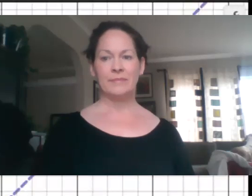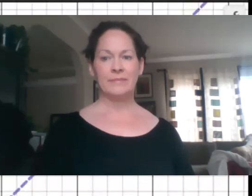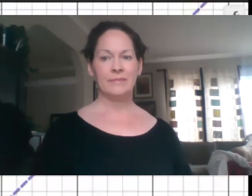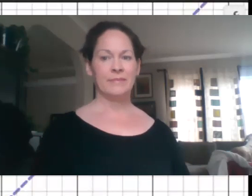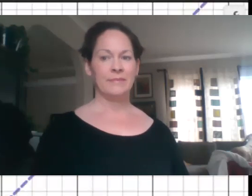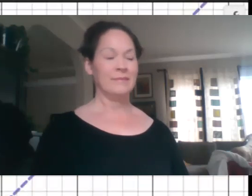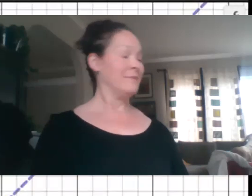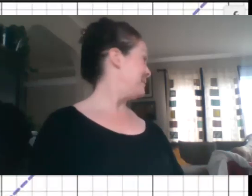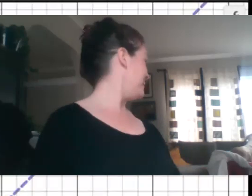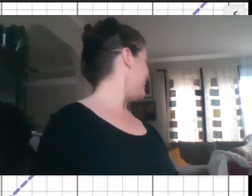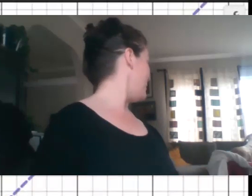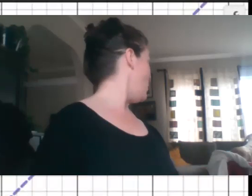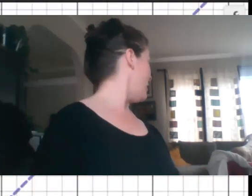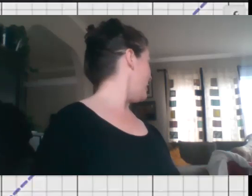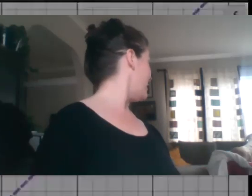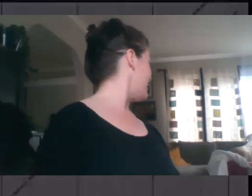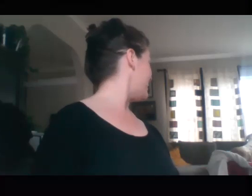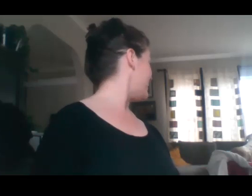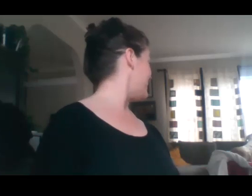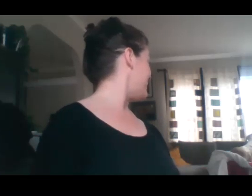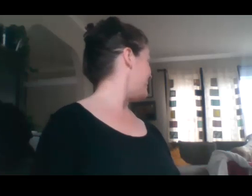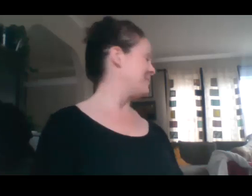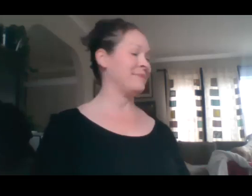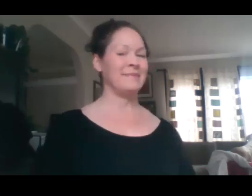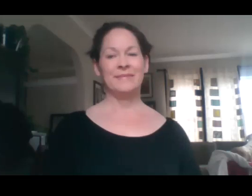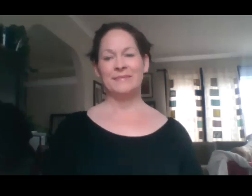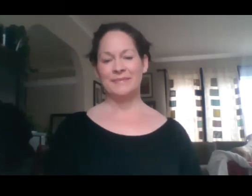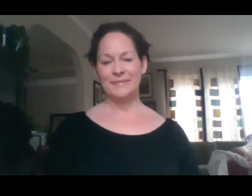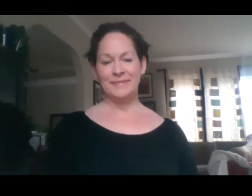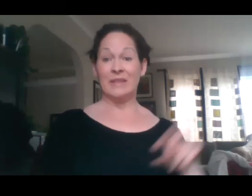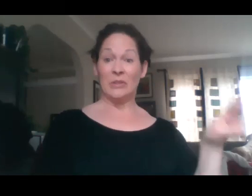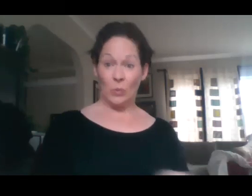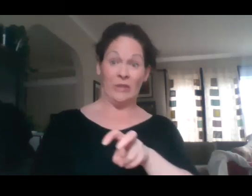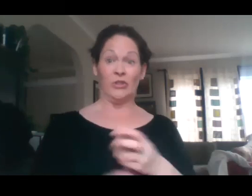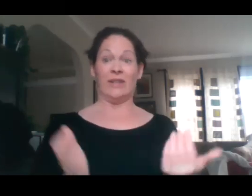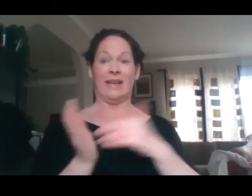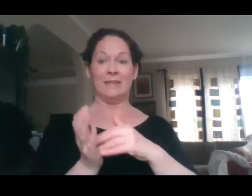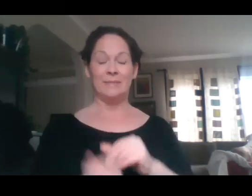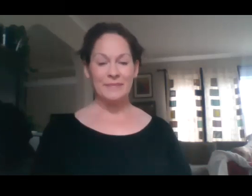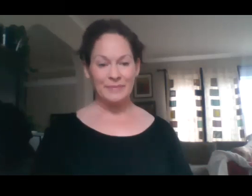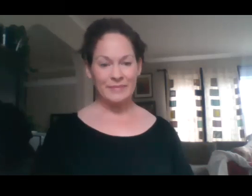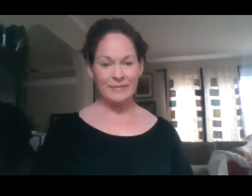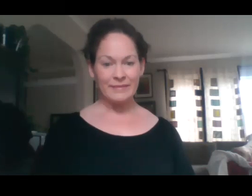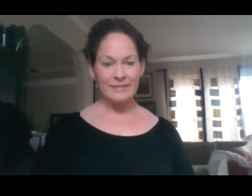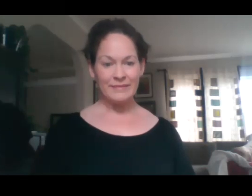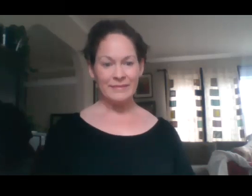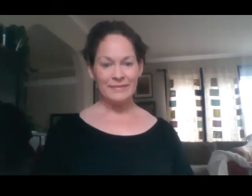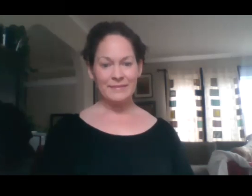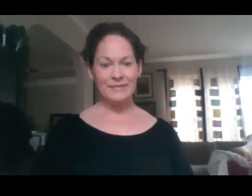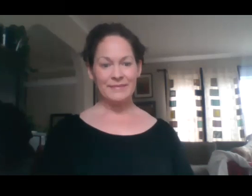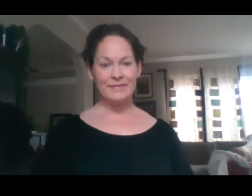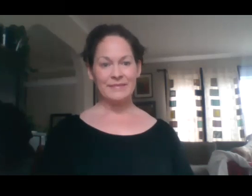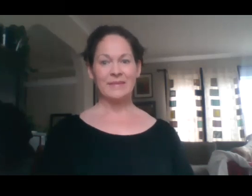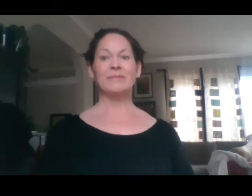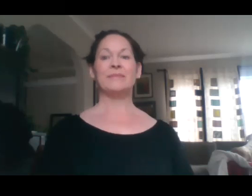I'm going to switch back to the blackboard. Let's see if this works. Okay, it switched there. Let's clear this.